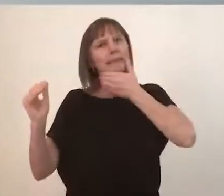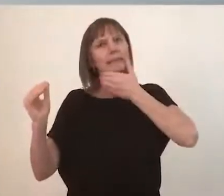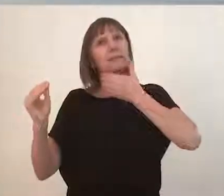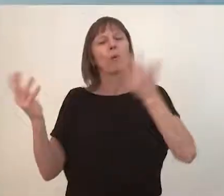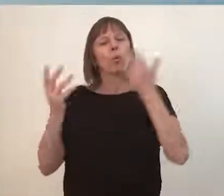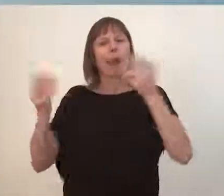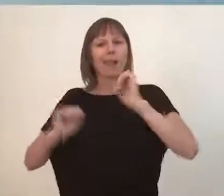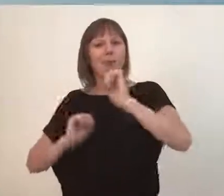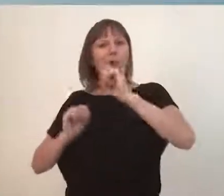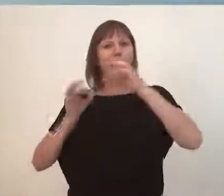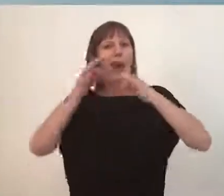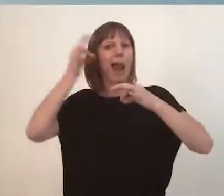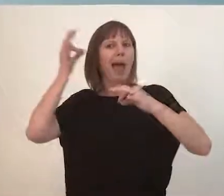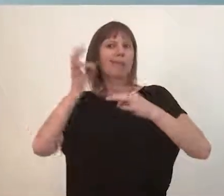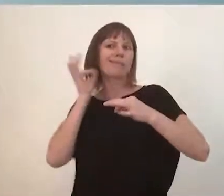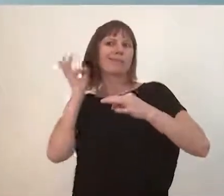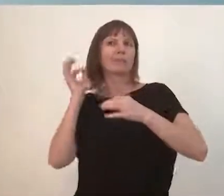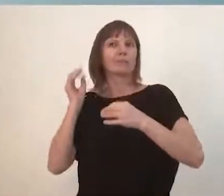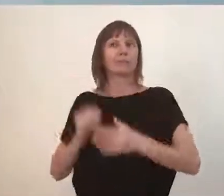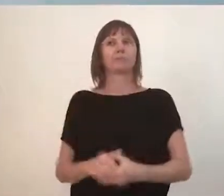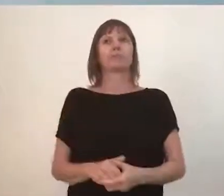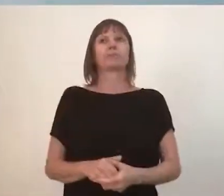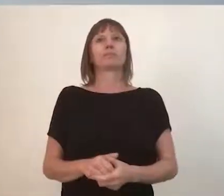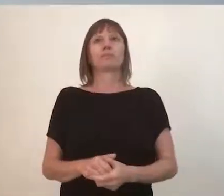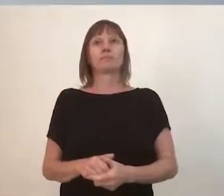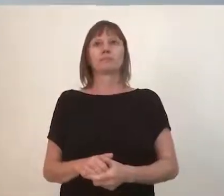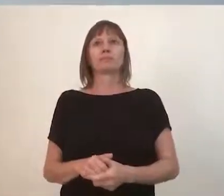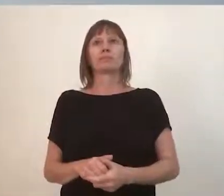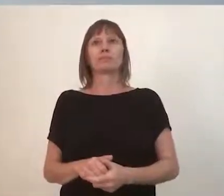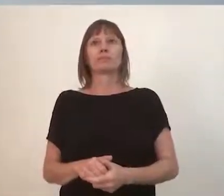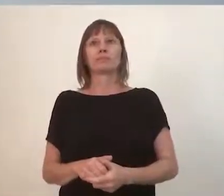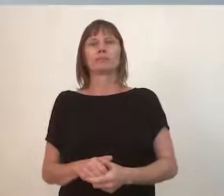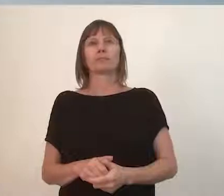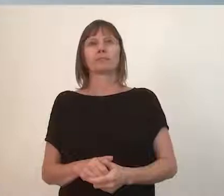your face shape. But let's contour this face.